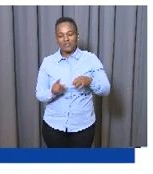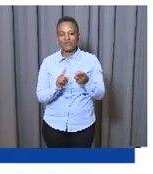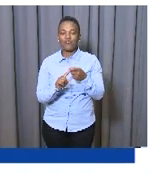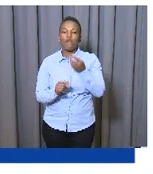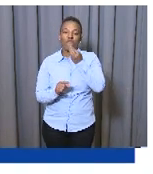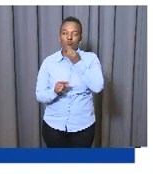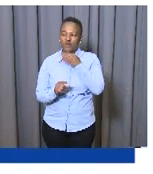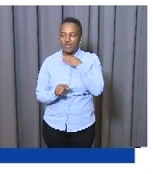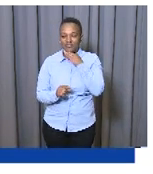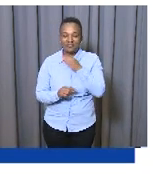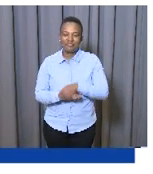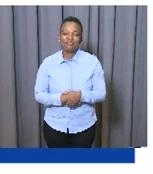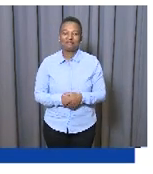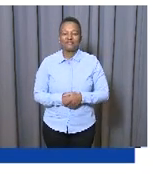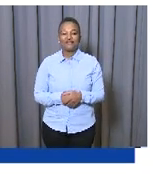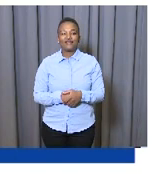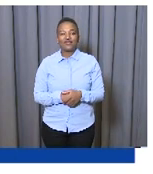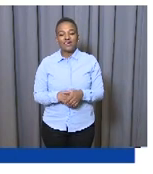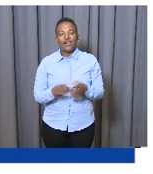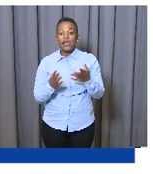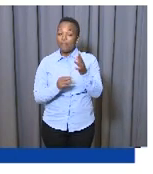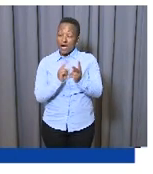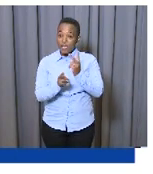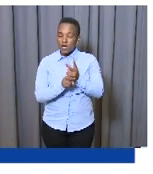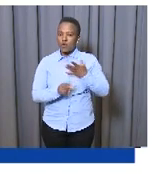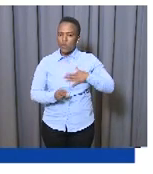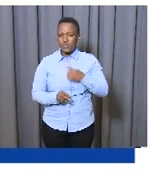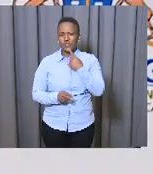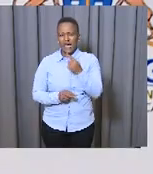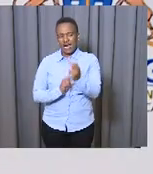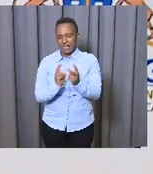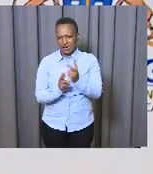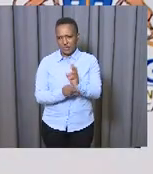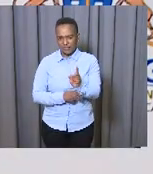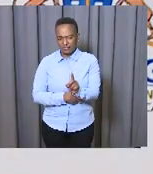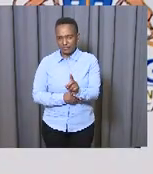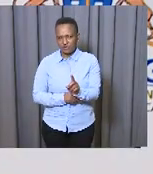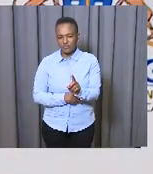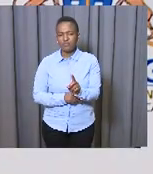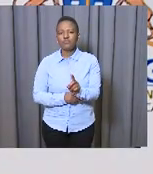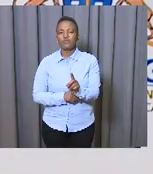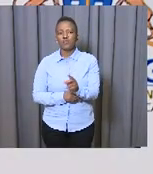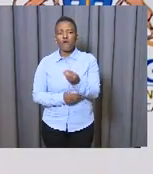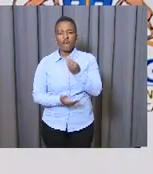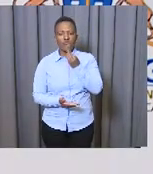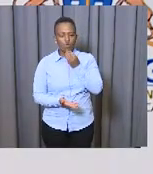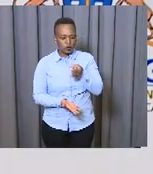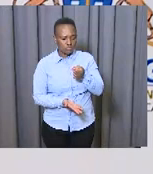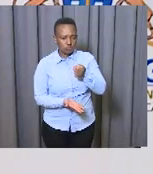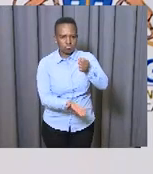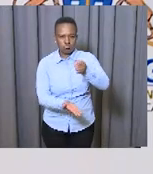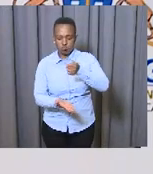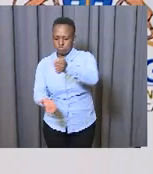security intervention. And this, again, want to emphasize, is directed at those who require